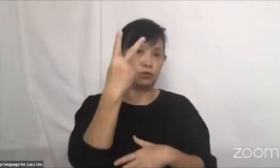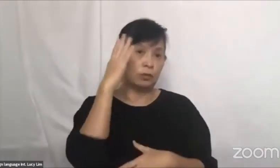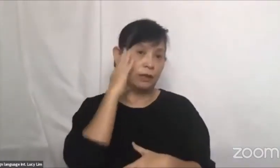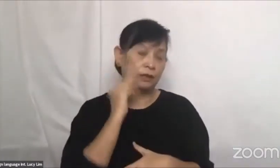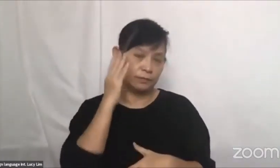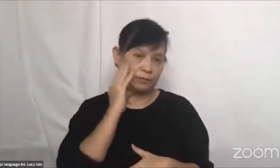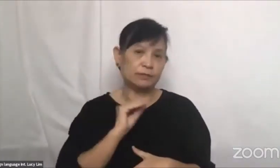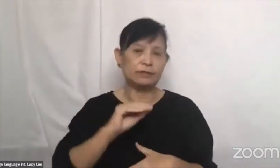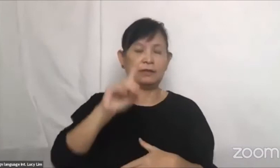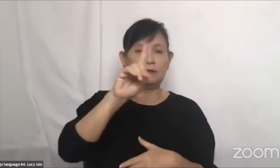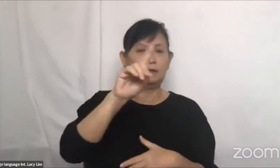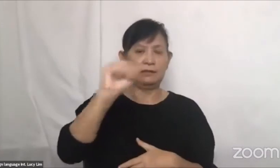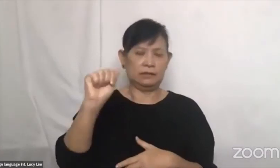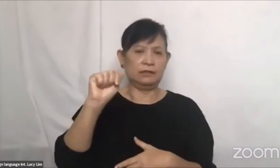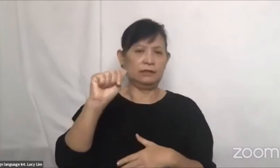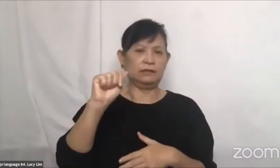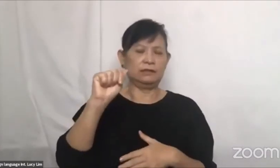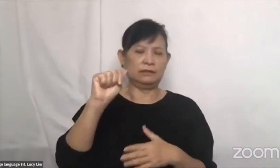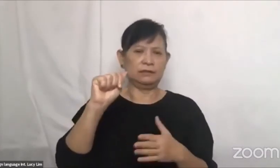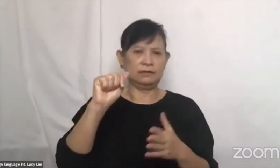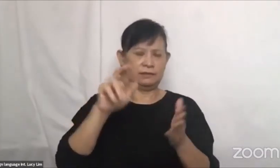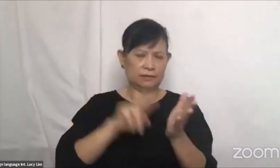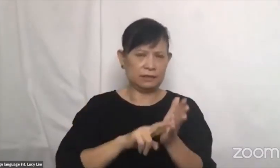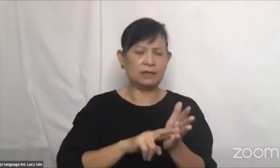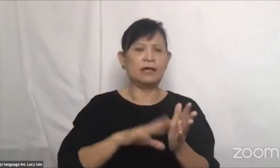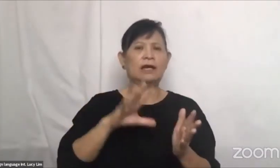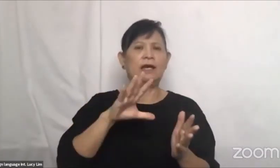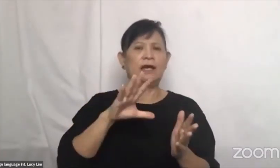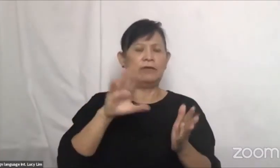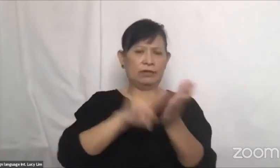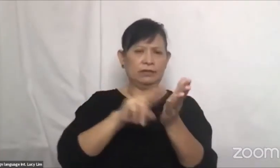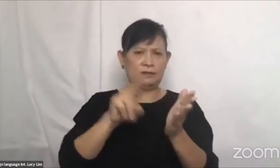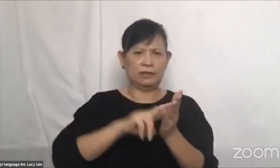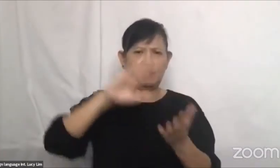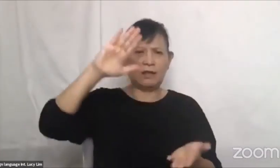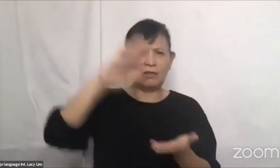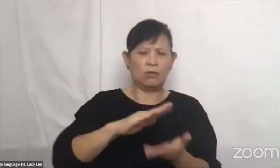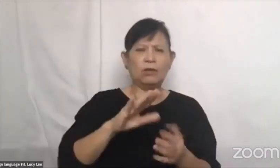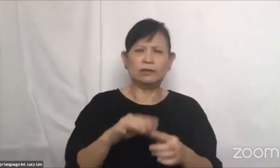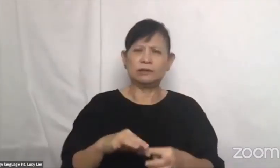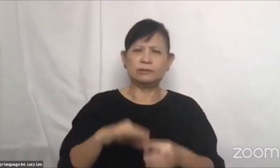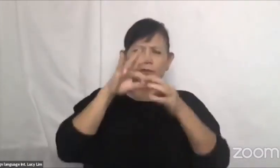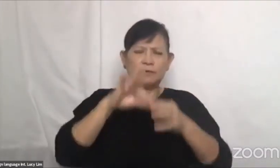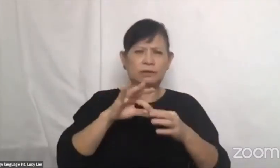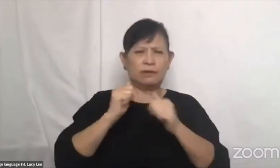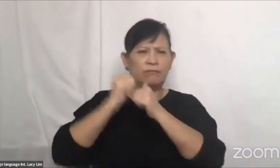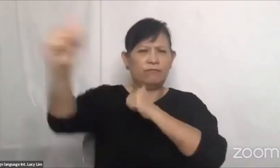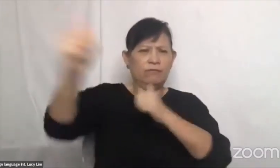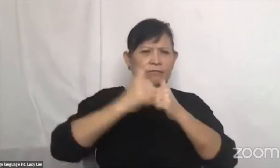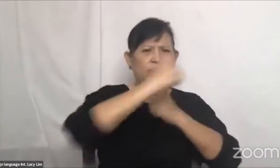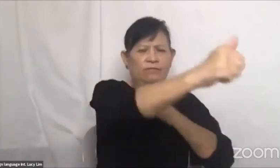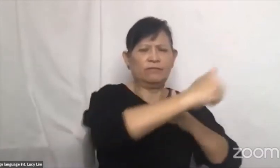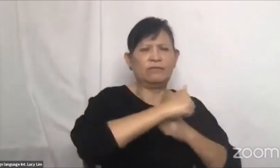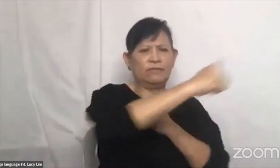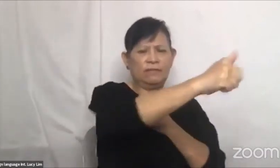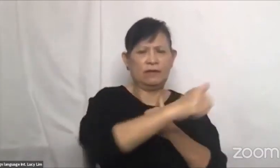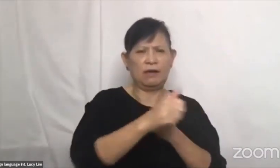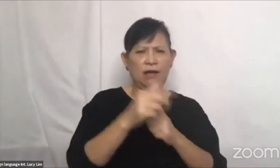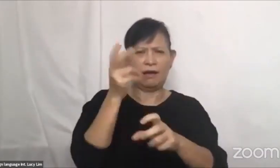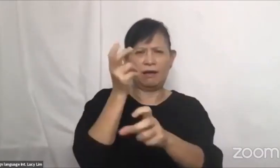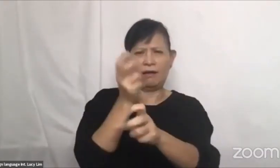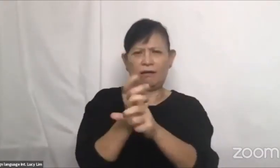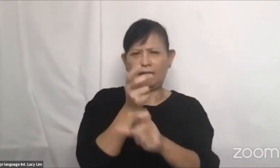certificate registration is very low in India, especially those who are in rural areas. They find it very difficult to go